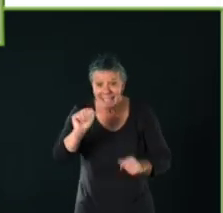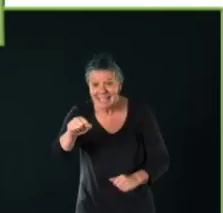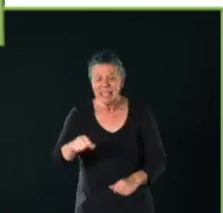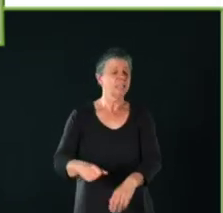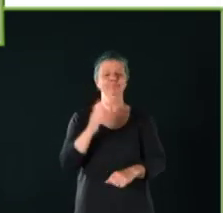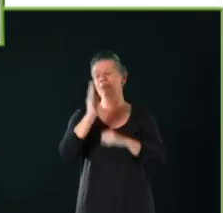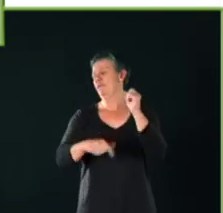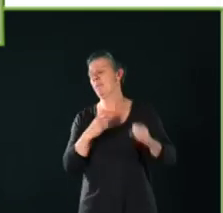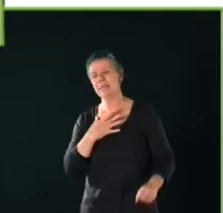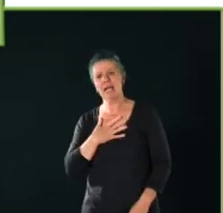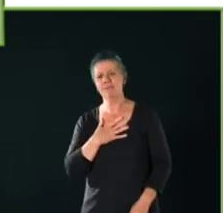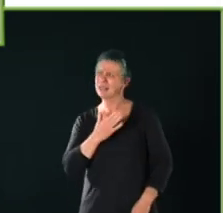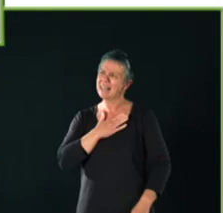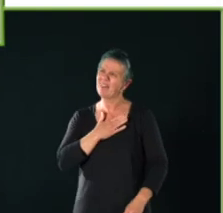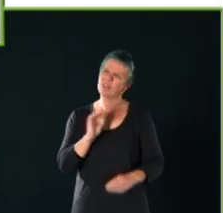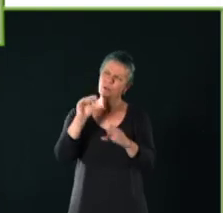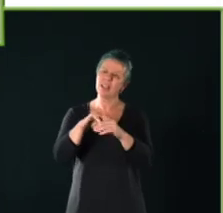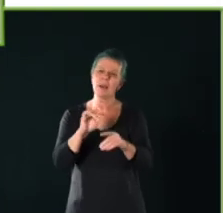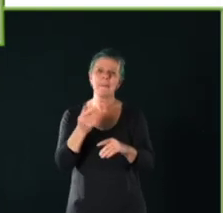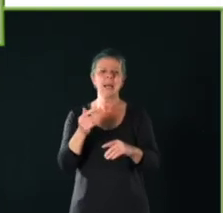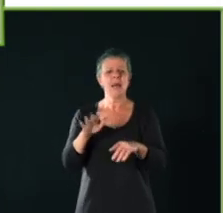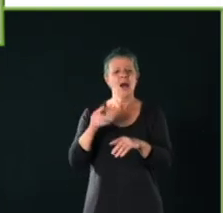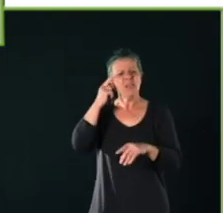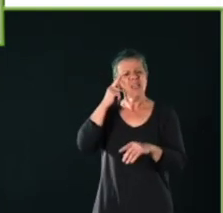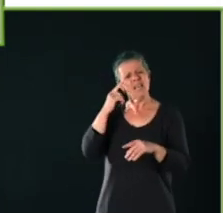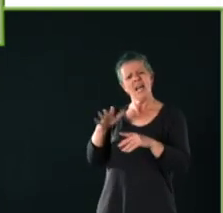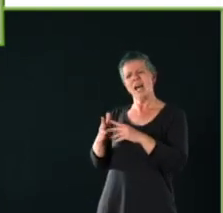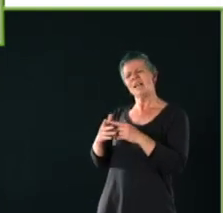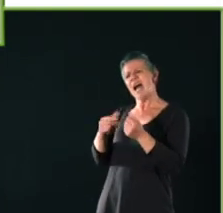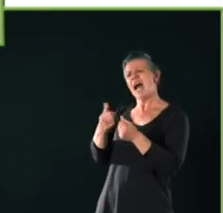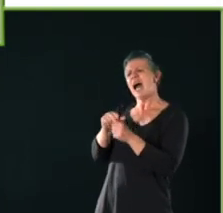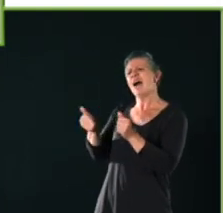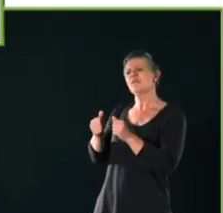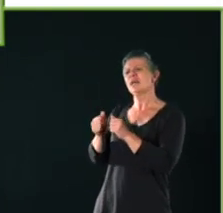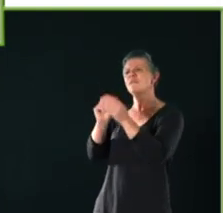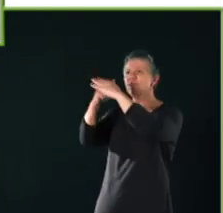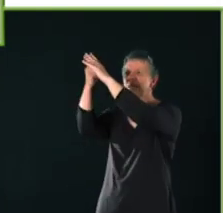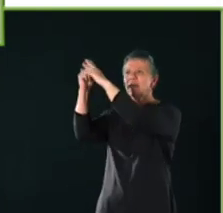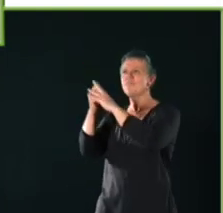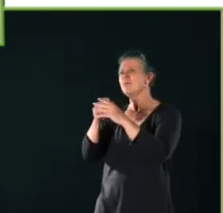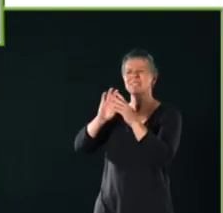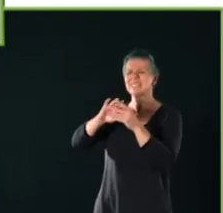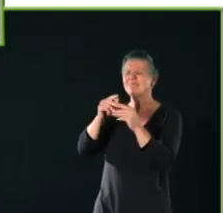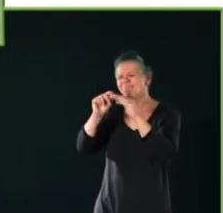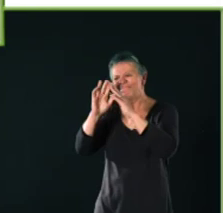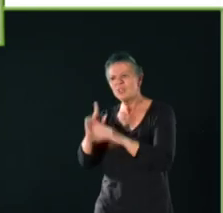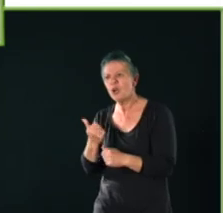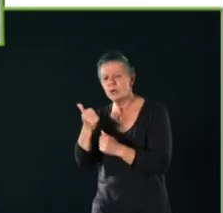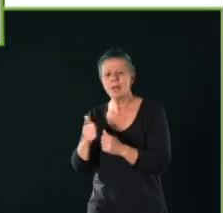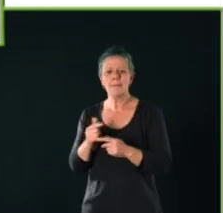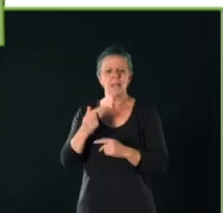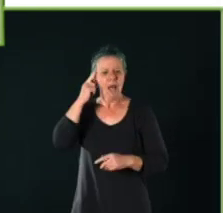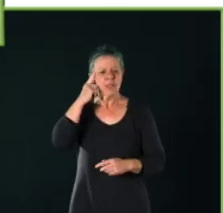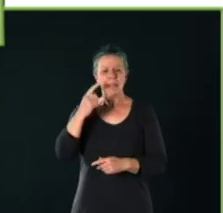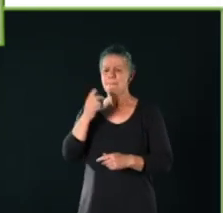have. I'd love to, though. Although I think after the restoration, it kind of takes away. But there's something about the nobility of someone